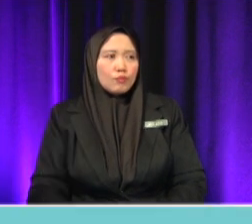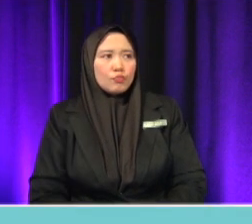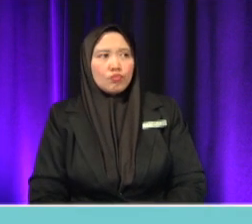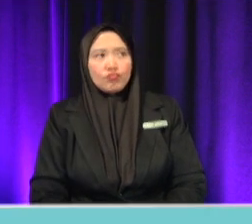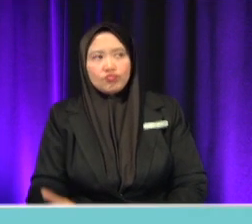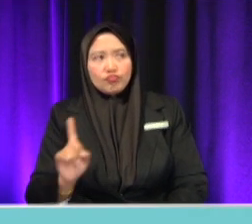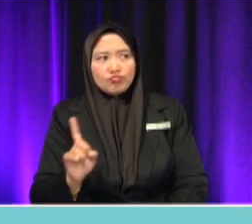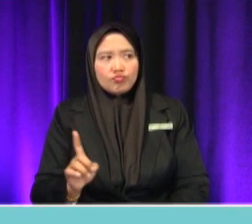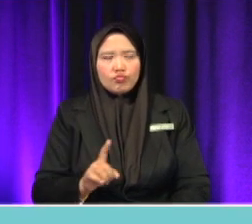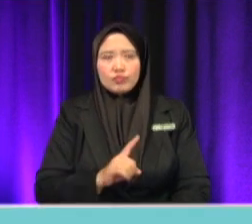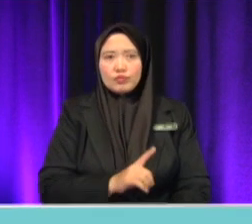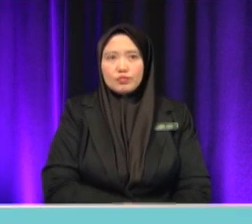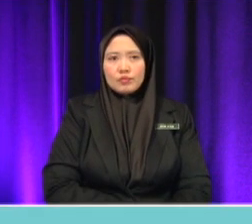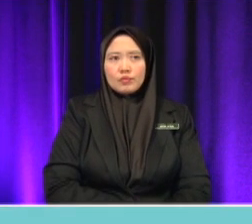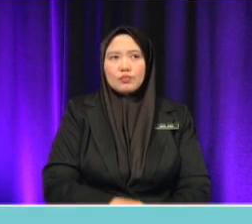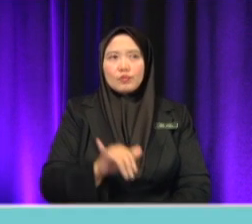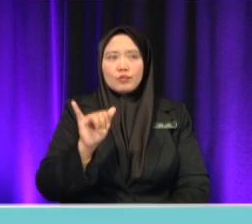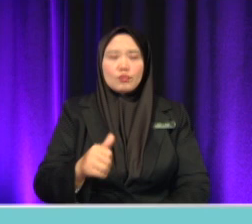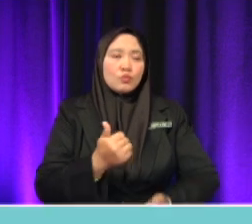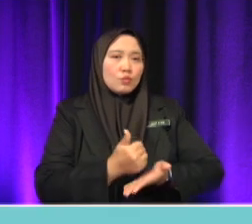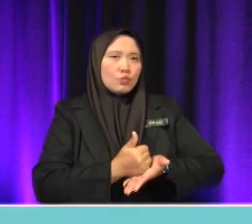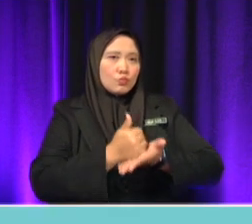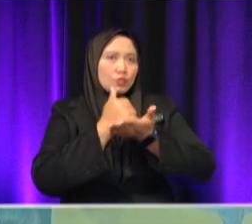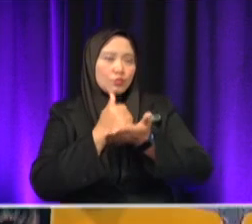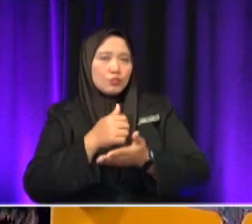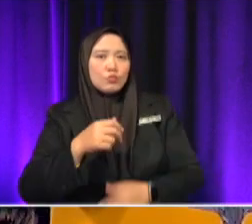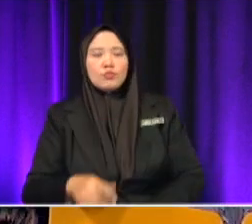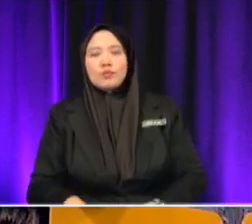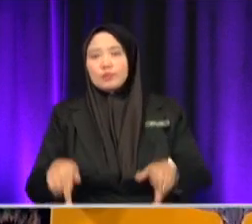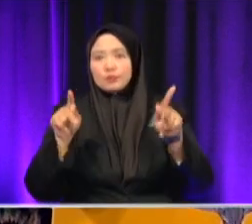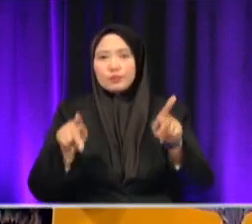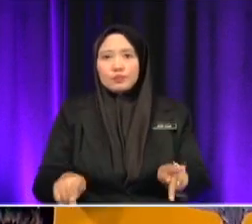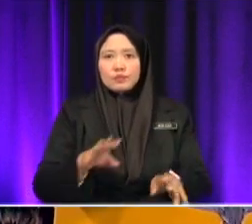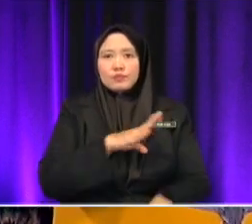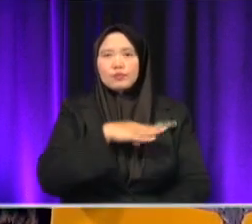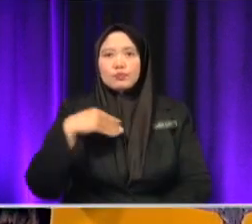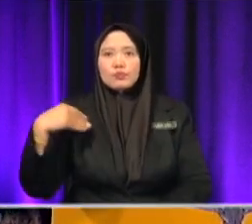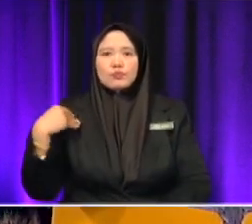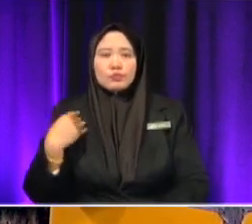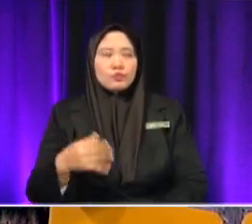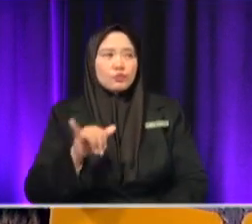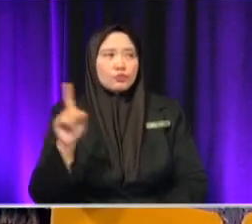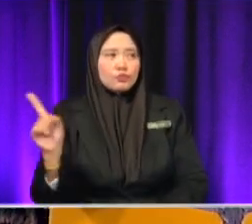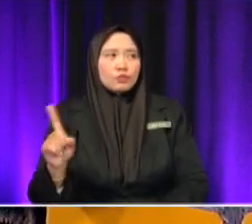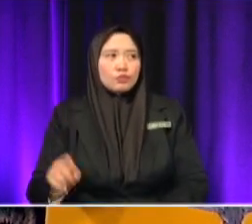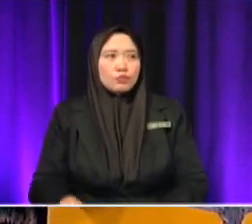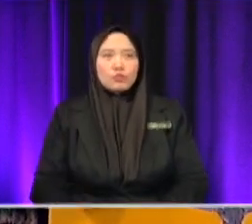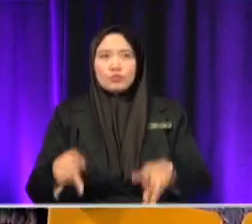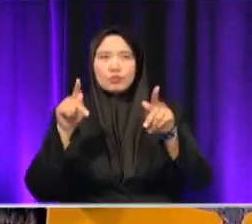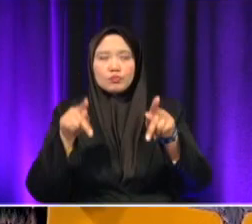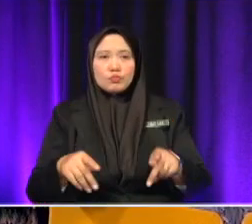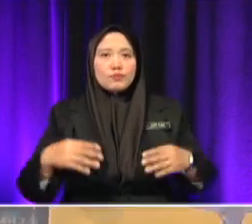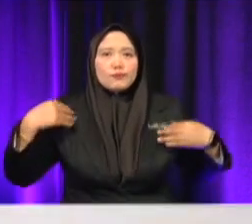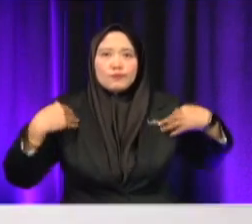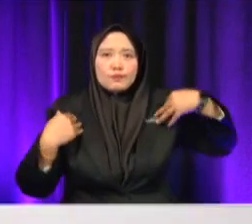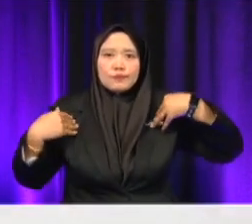one actually help nature and wildlife? Okay, so are we ready? Pupils, are we ready to go? All right. Okay.